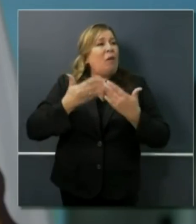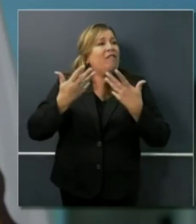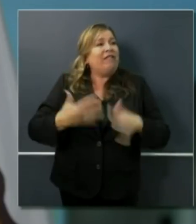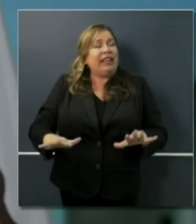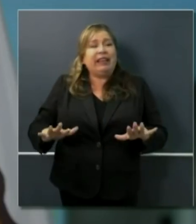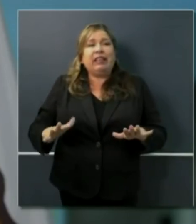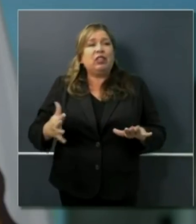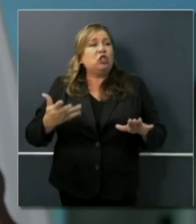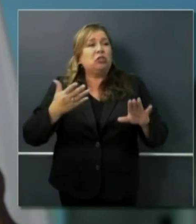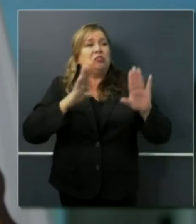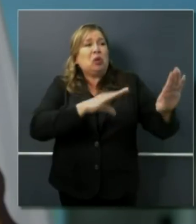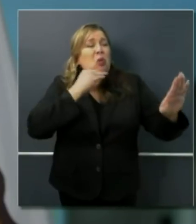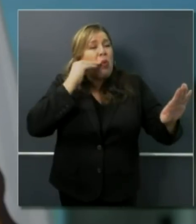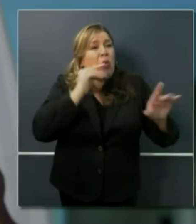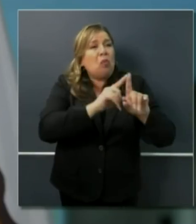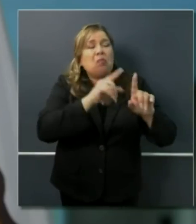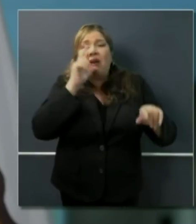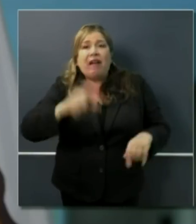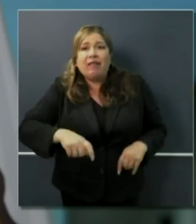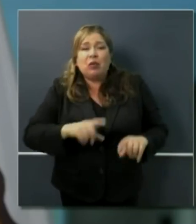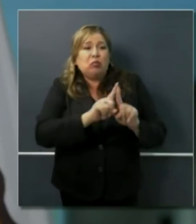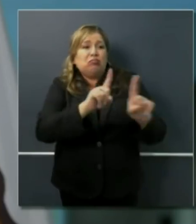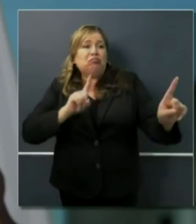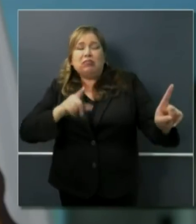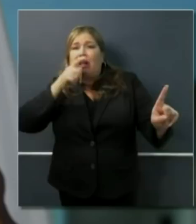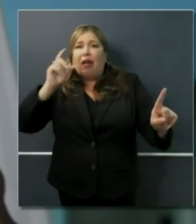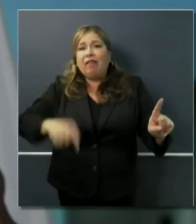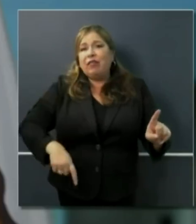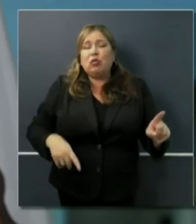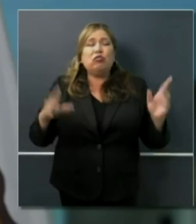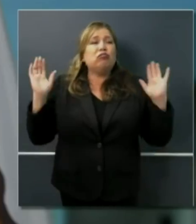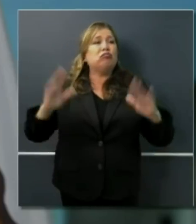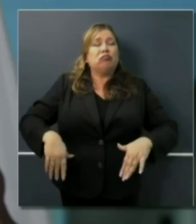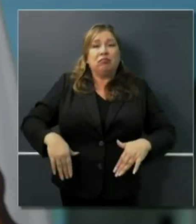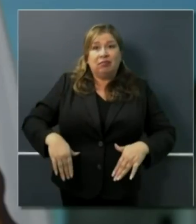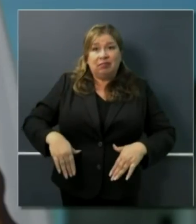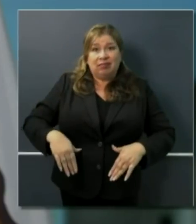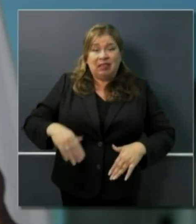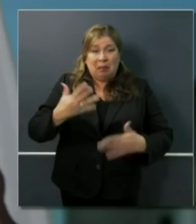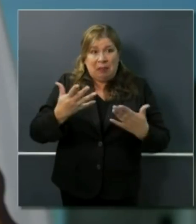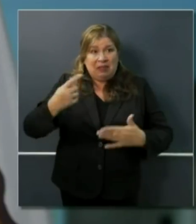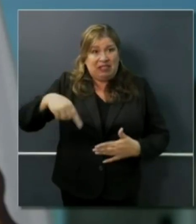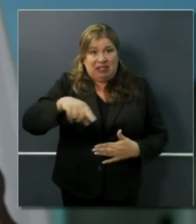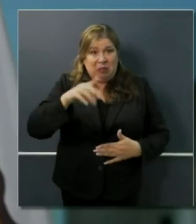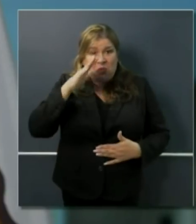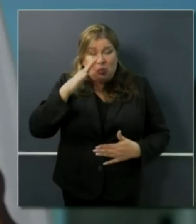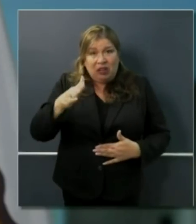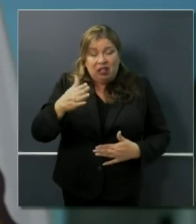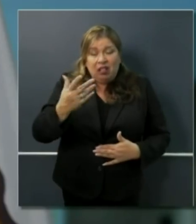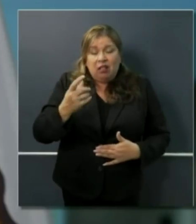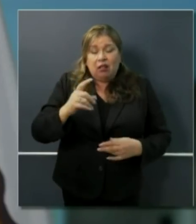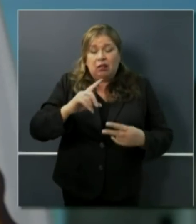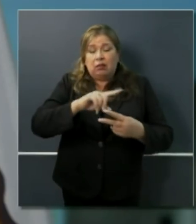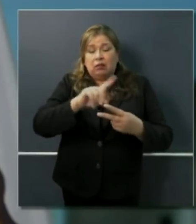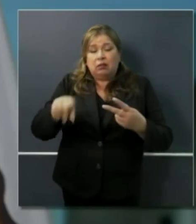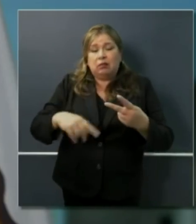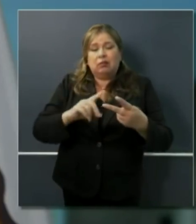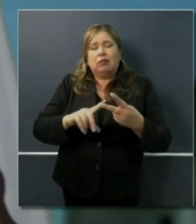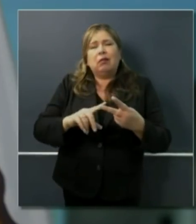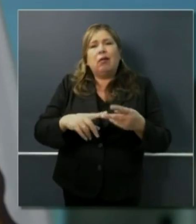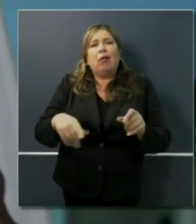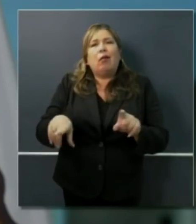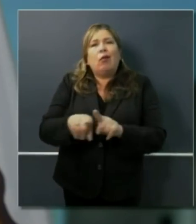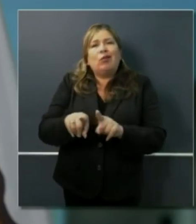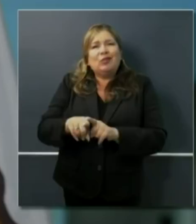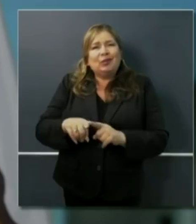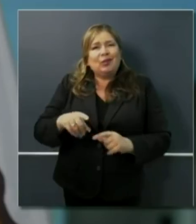let down their guard a little bit. And then the other thing is, you mentioned localism being determinative. I know we all want your reaction to the president